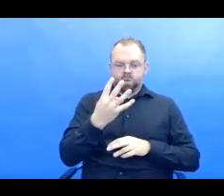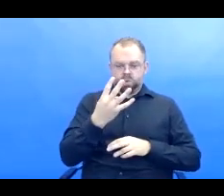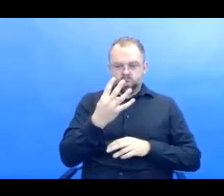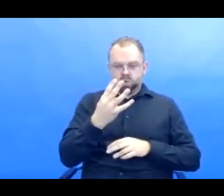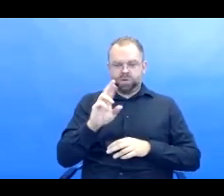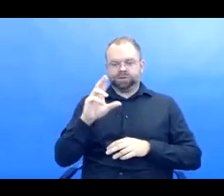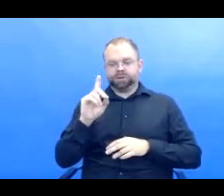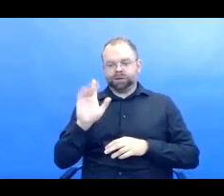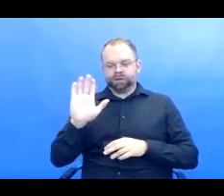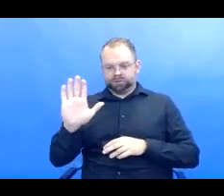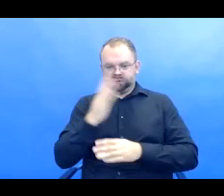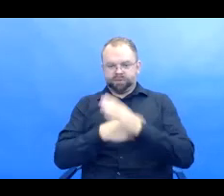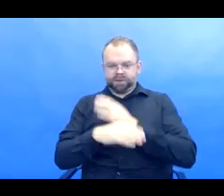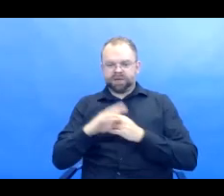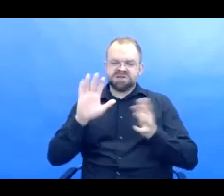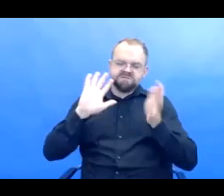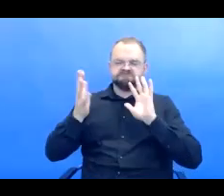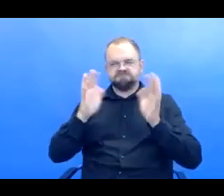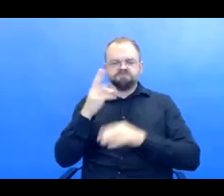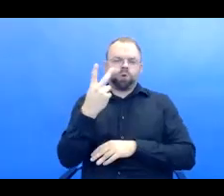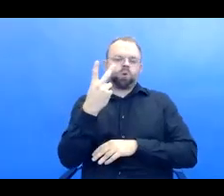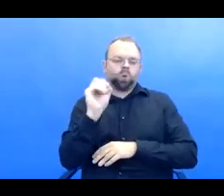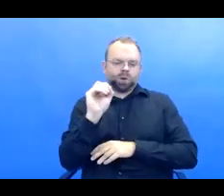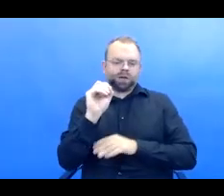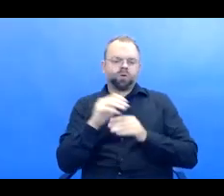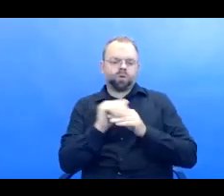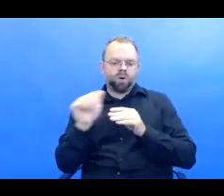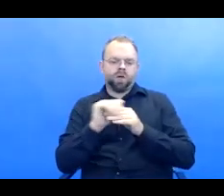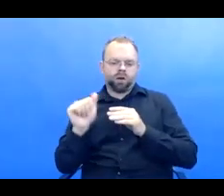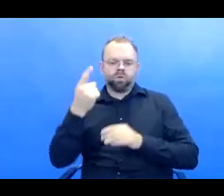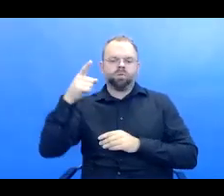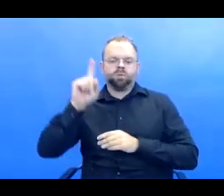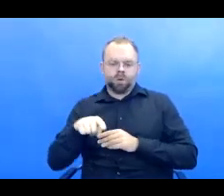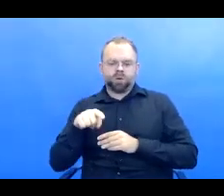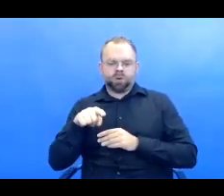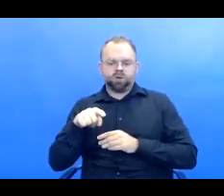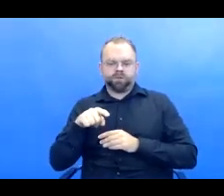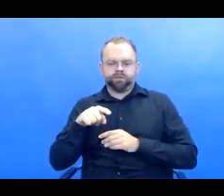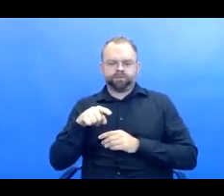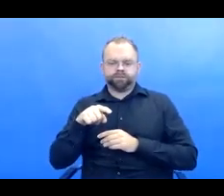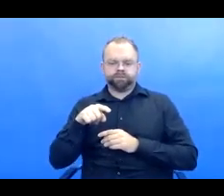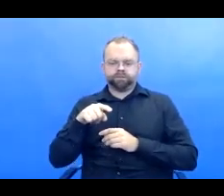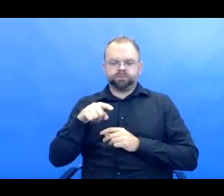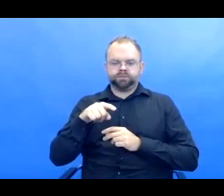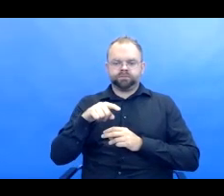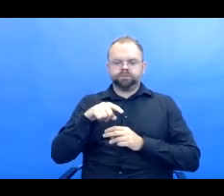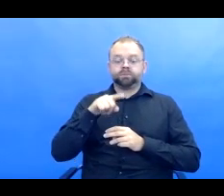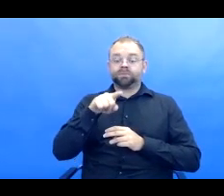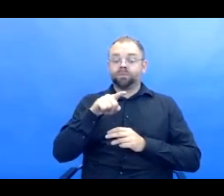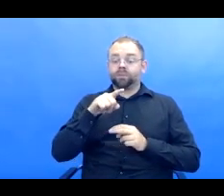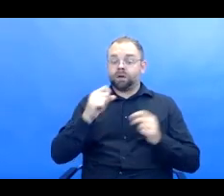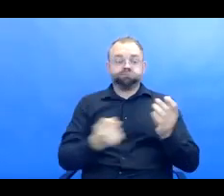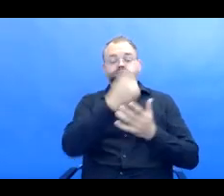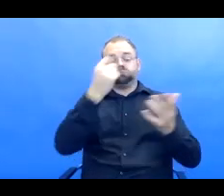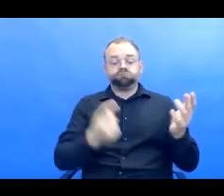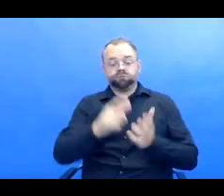get their cash transfers. You can imagine the extent and the challenges that persons with disabilities